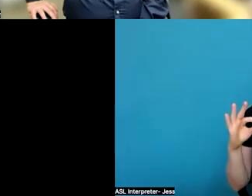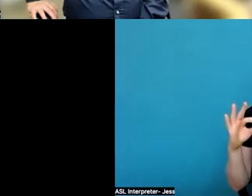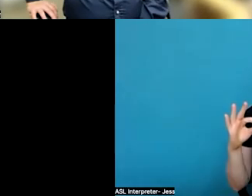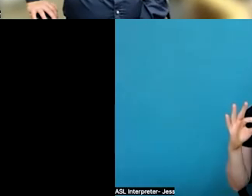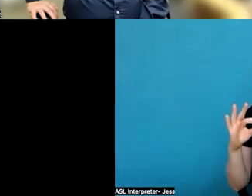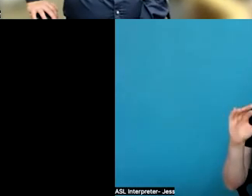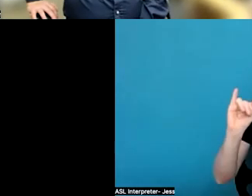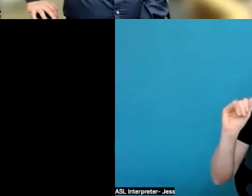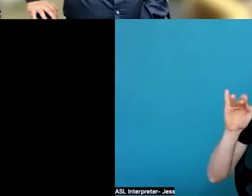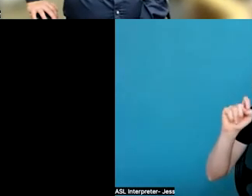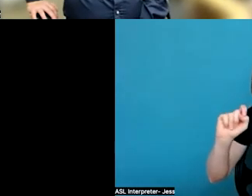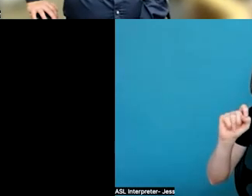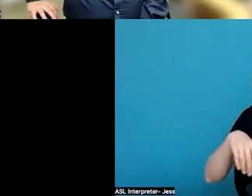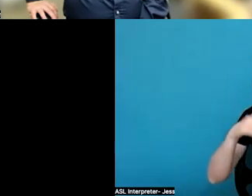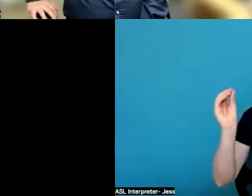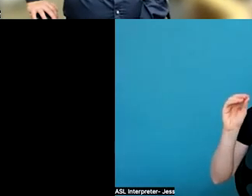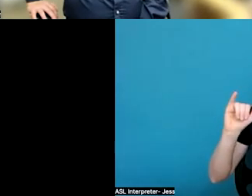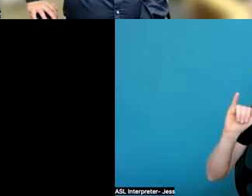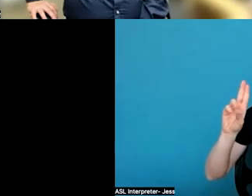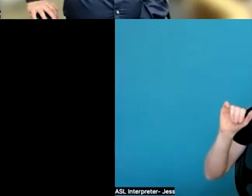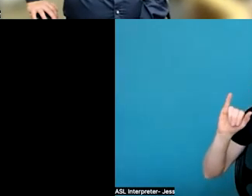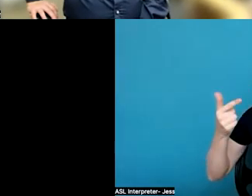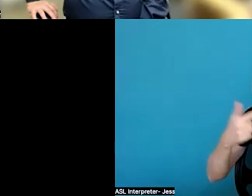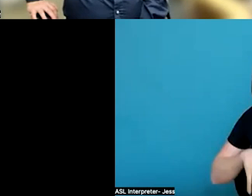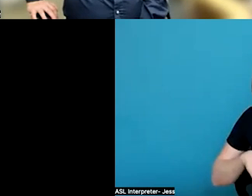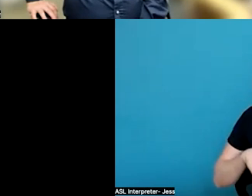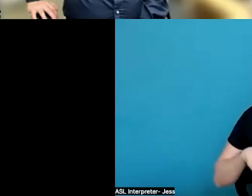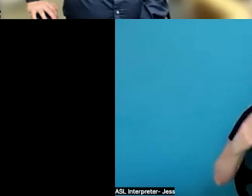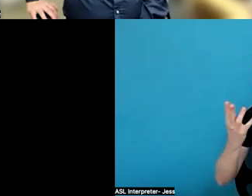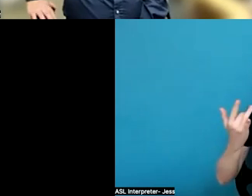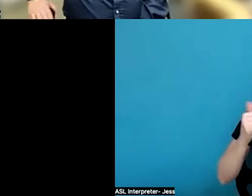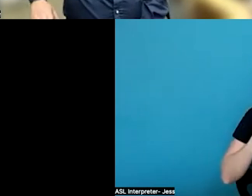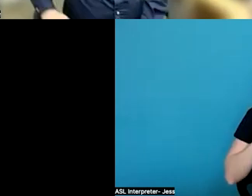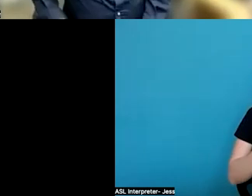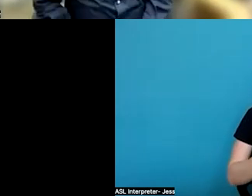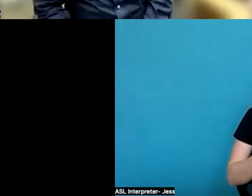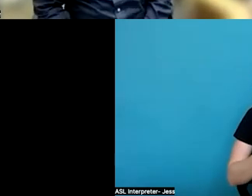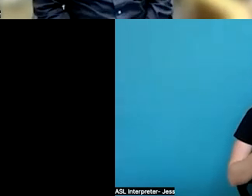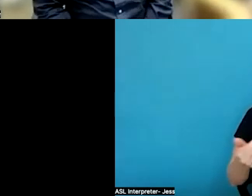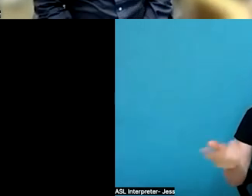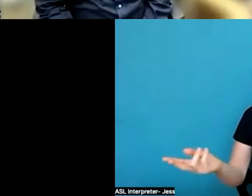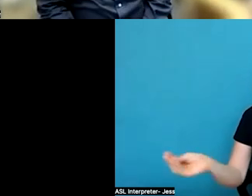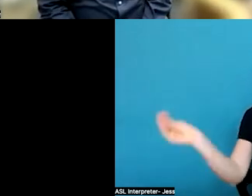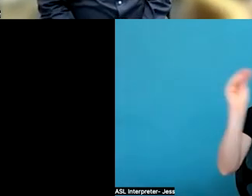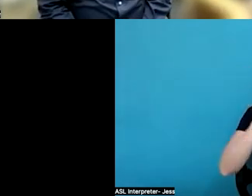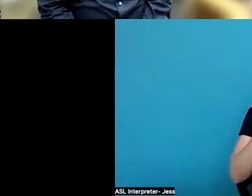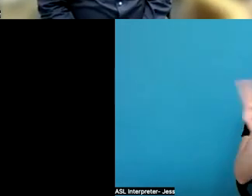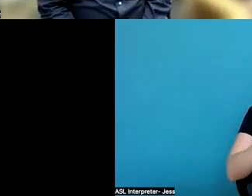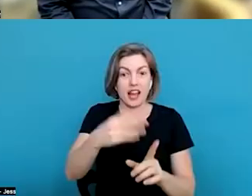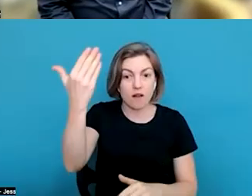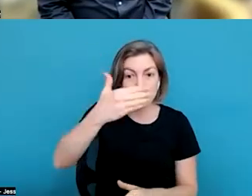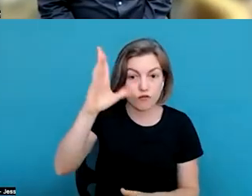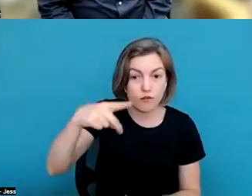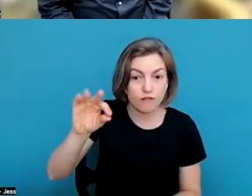iBot and the IUIGs, why couldn't we apply it up front? And